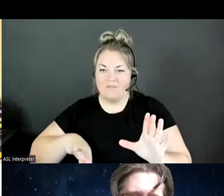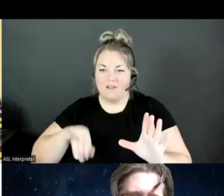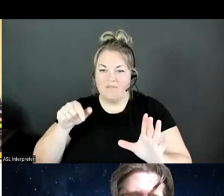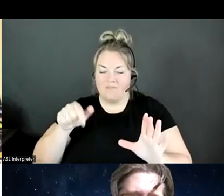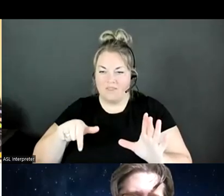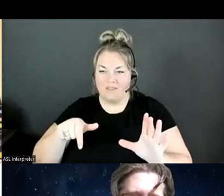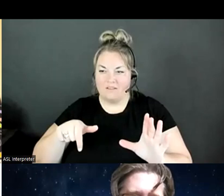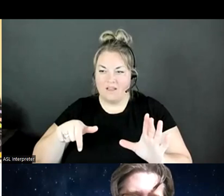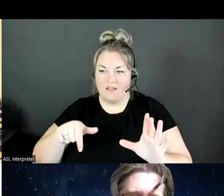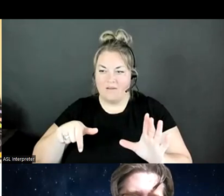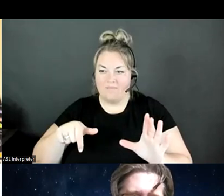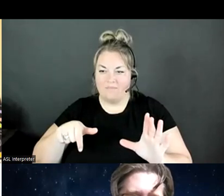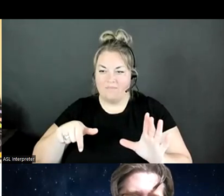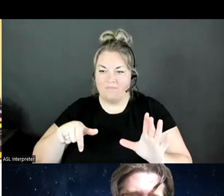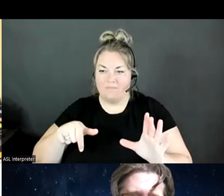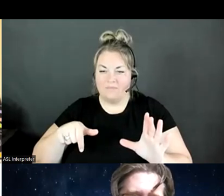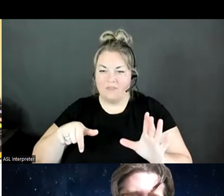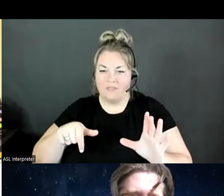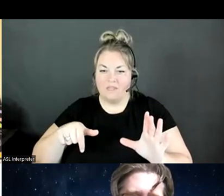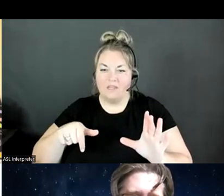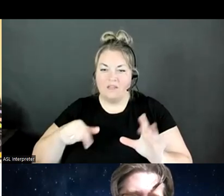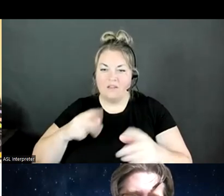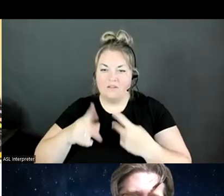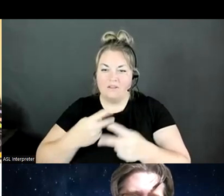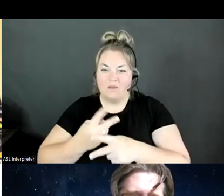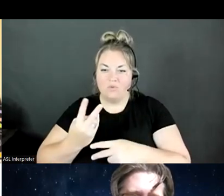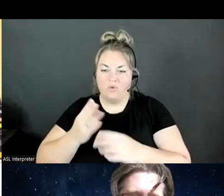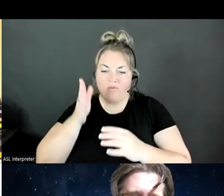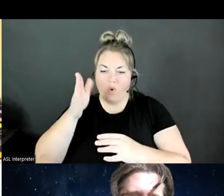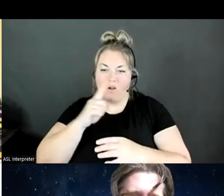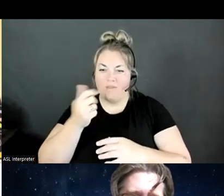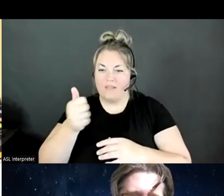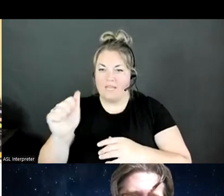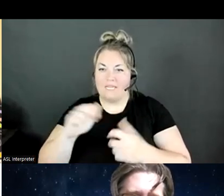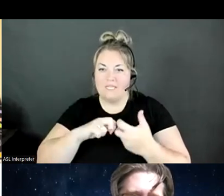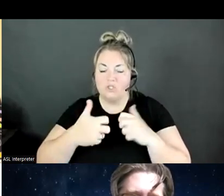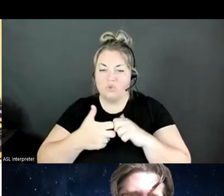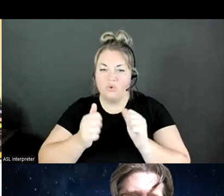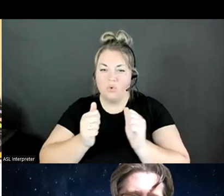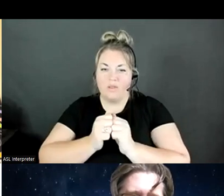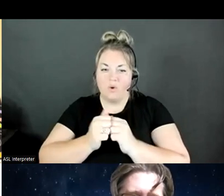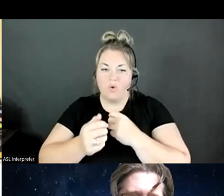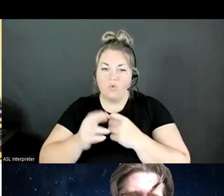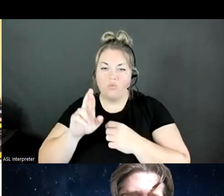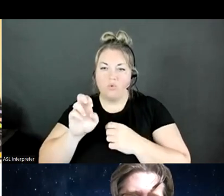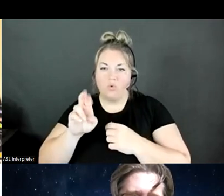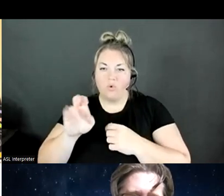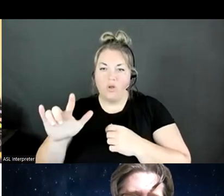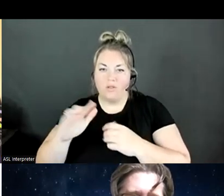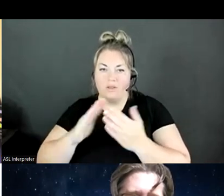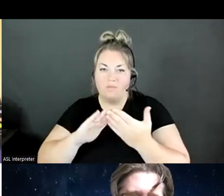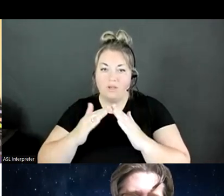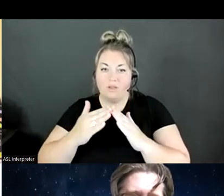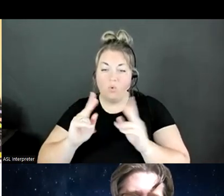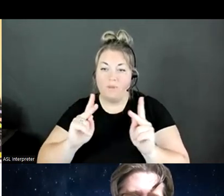this type 2 board. Are there any issues from rural communities or people with